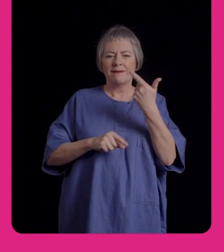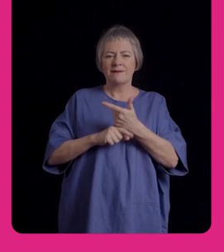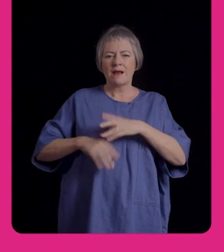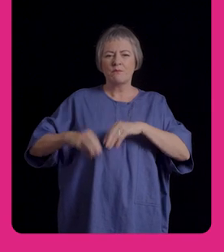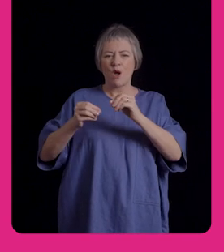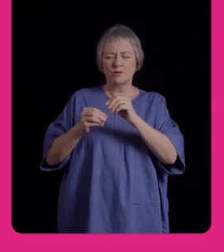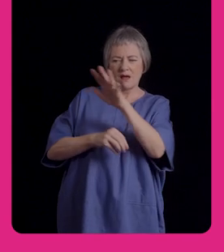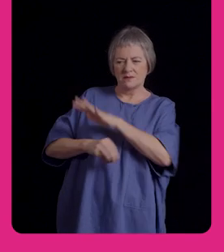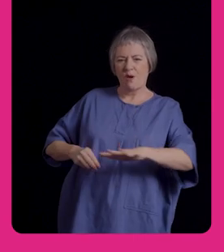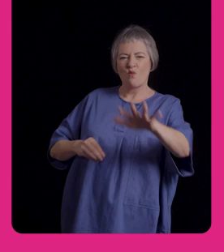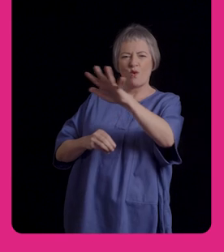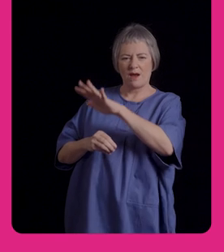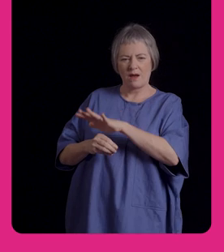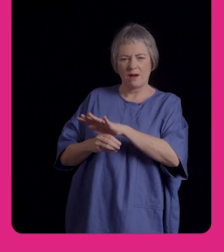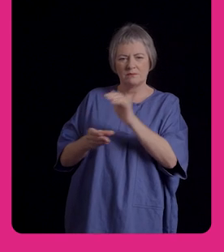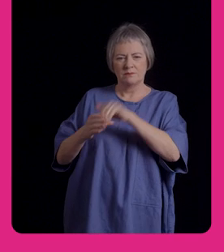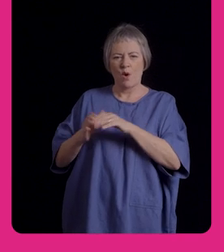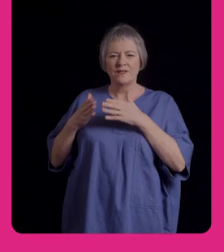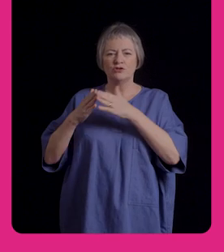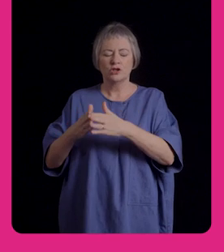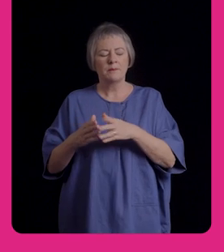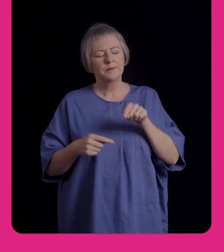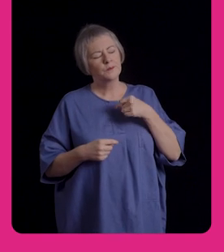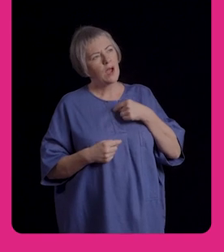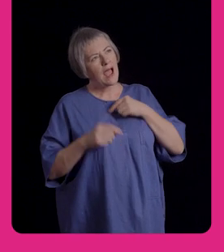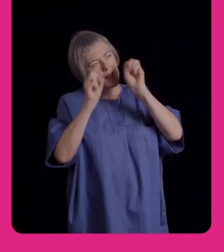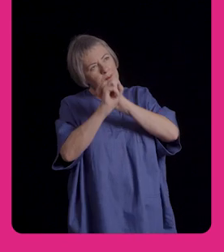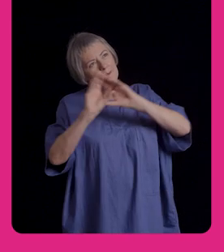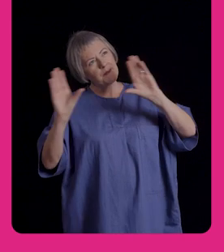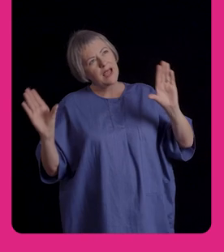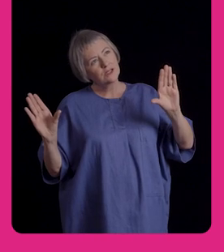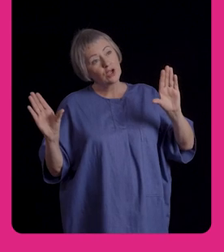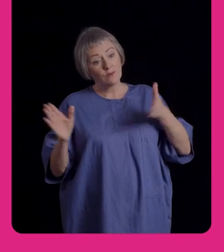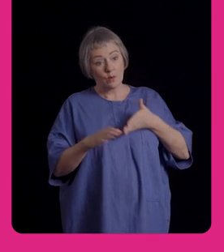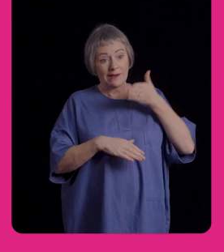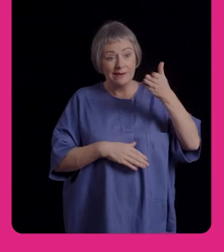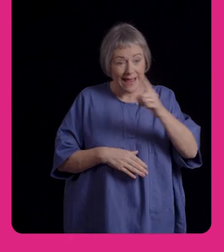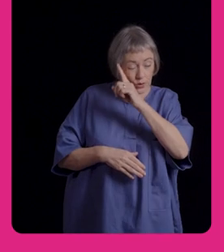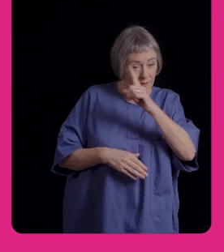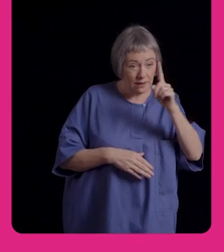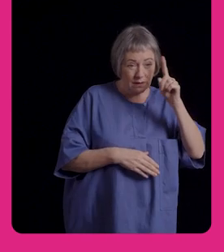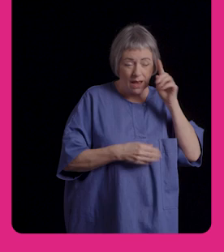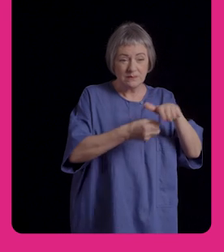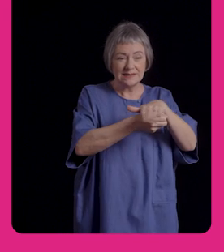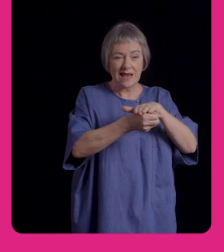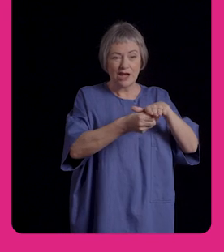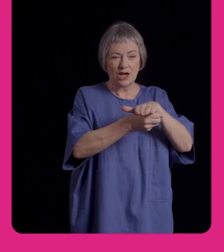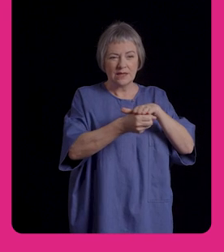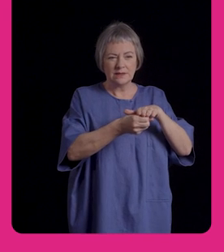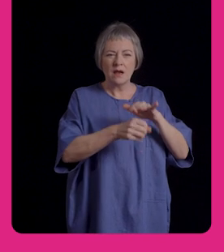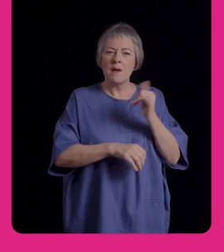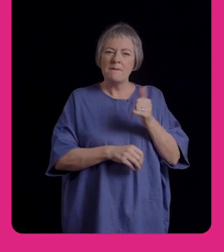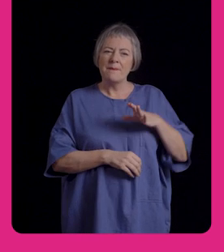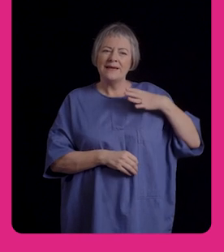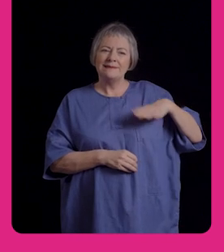this ship for sure. I imagine if we are to get to the captain's quarters at some point,